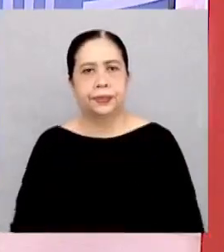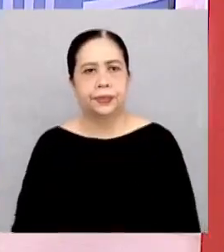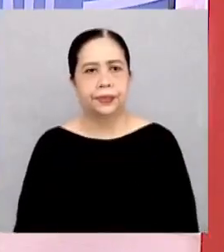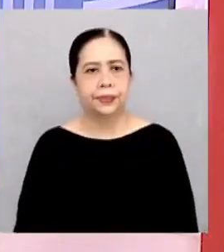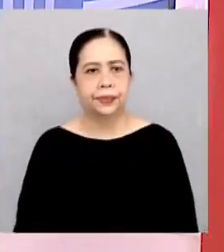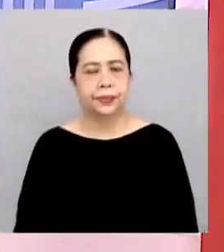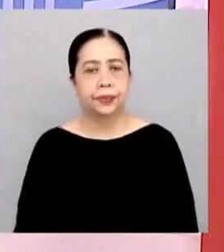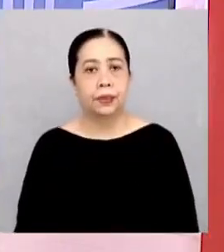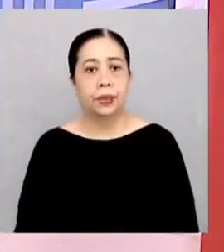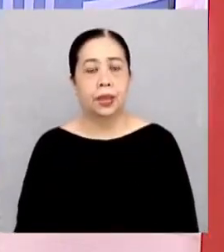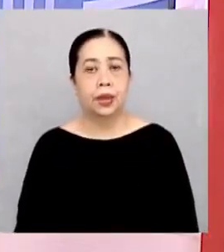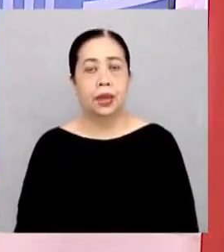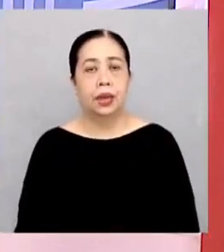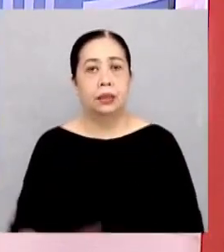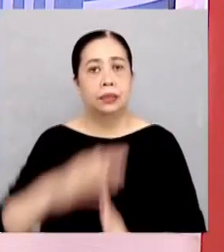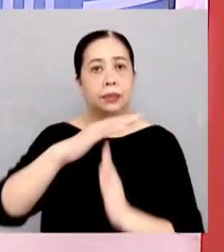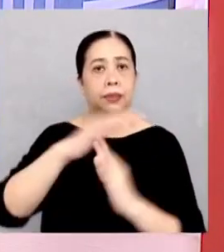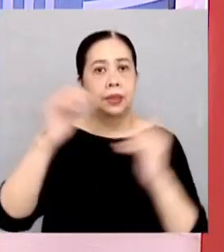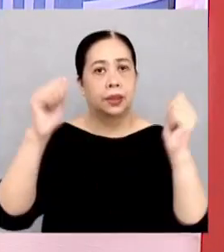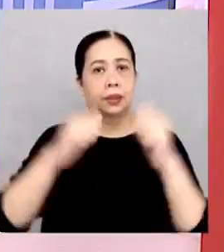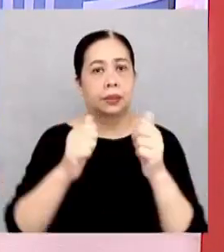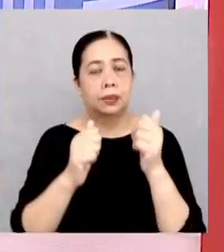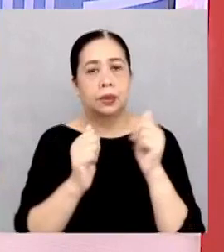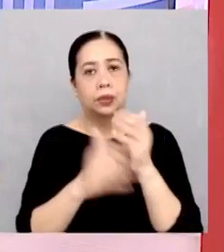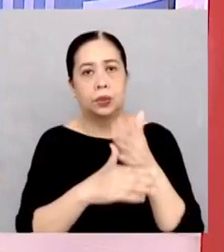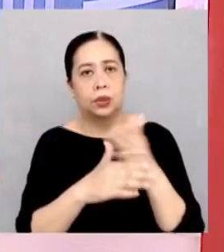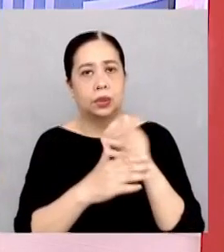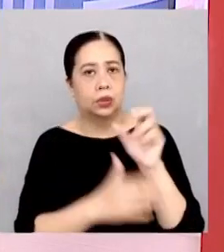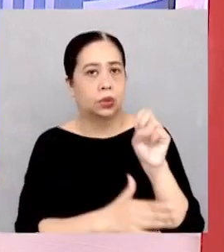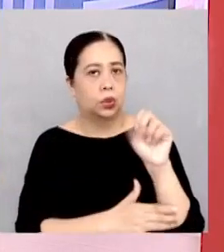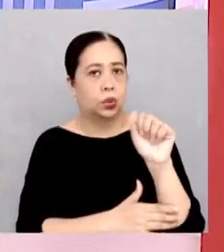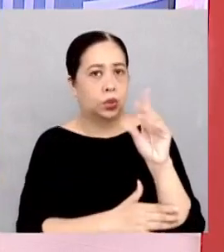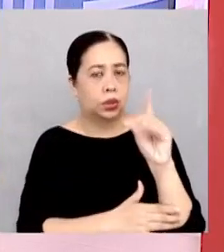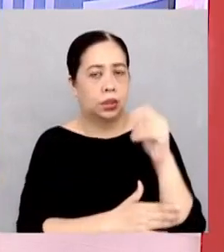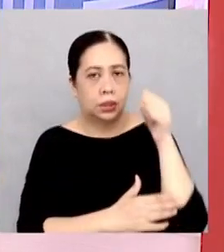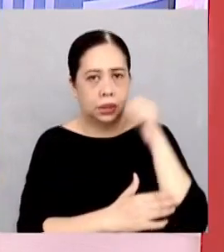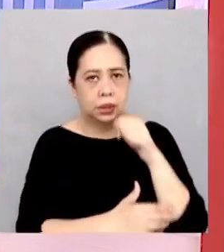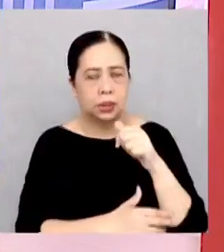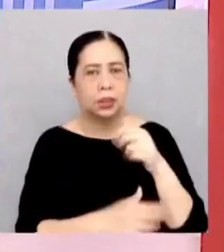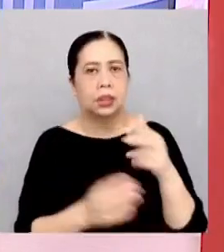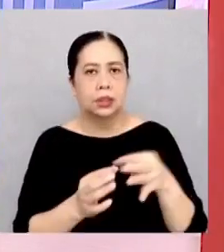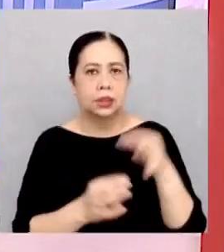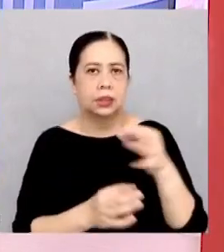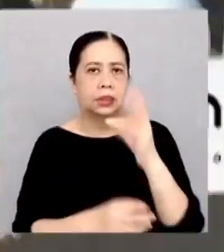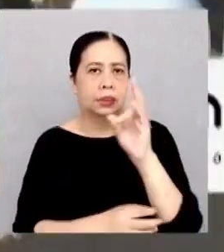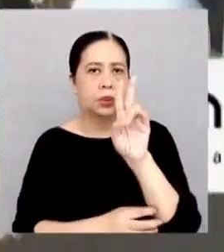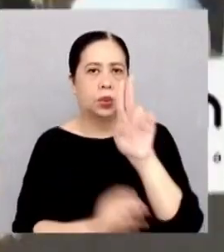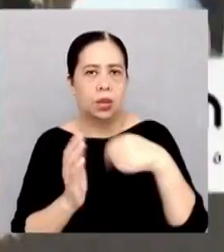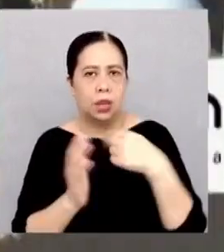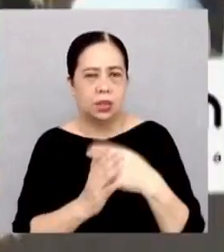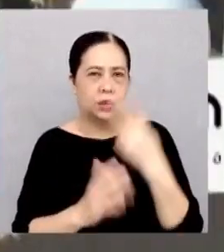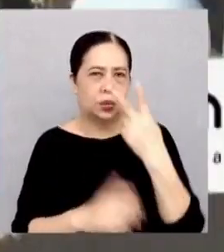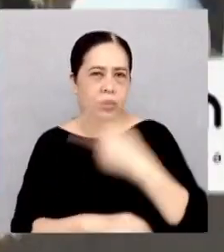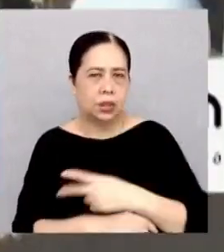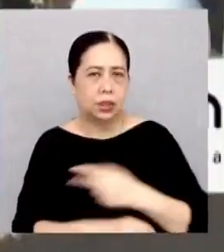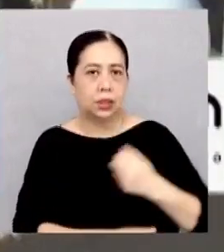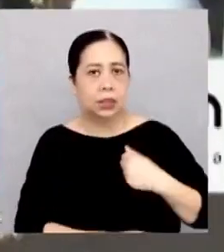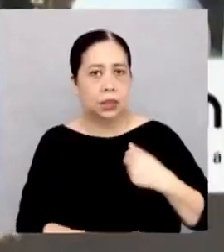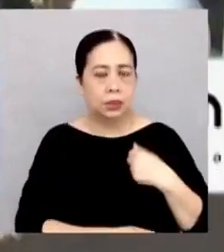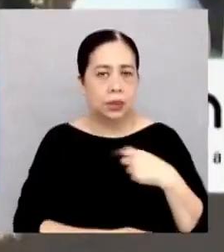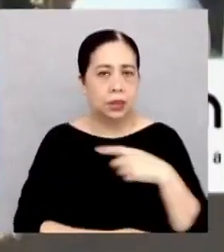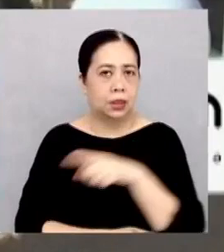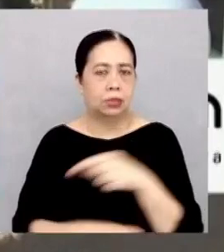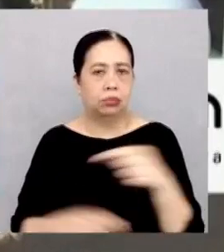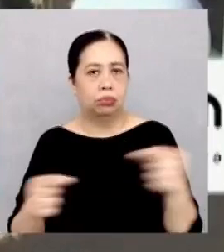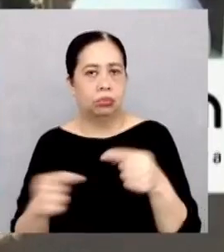A ceasefire agreement between Sudan's warring factions extended for another 72 hours. The army and paramilitary